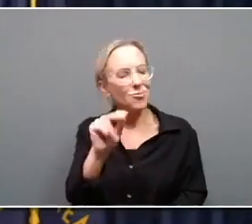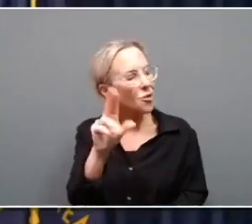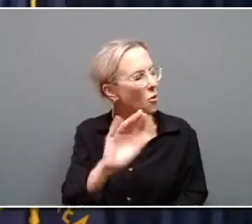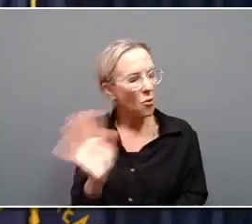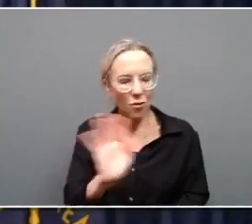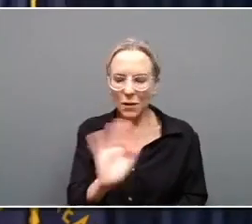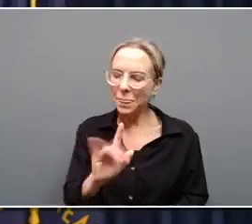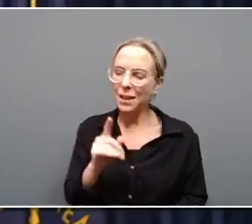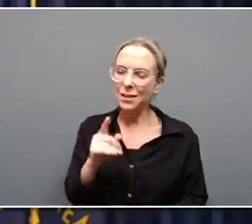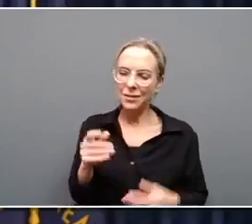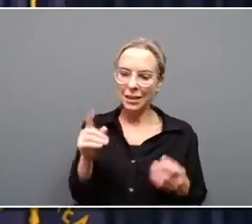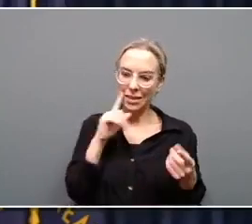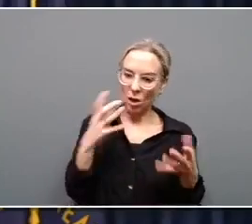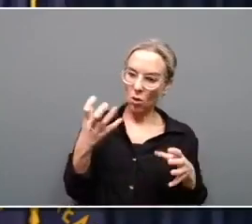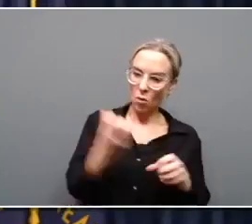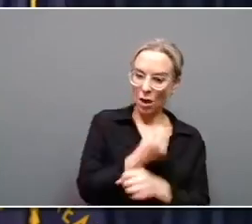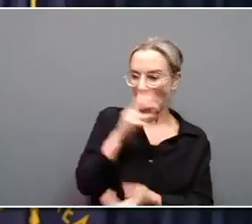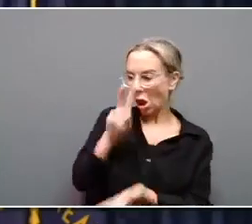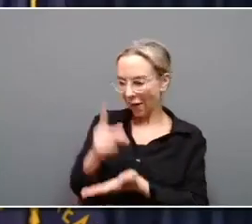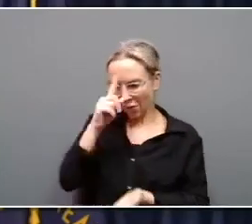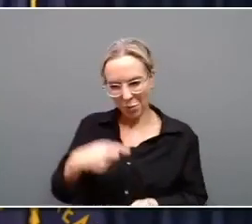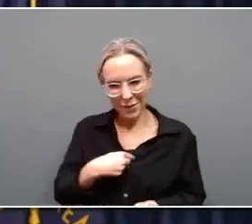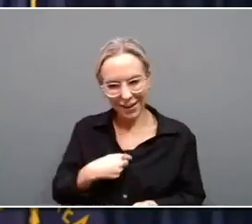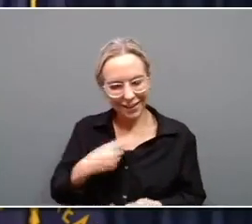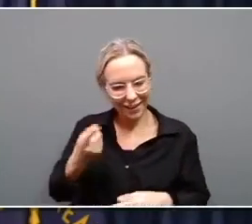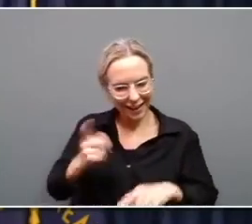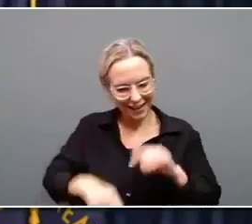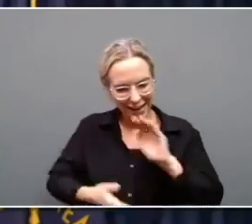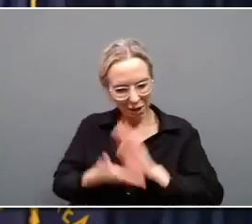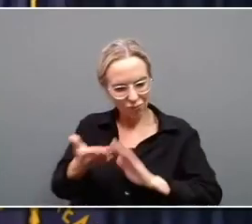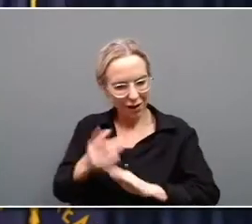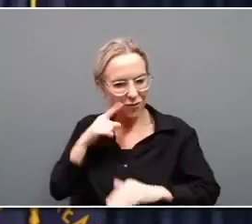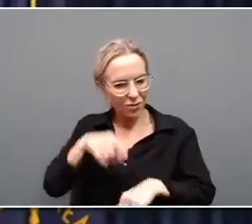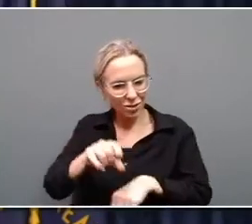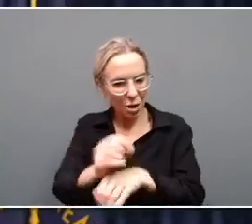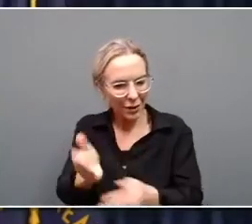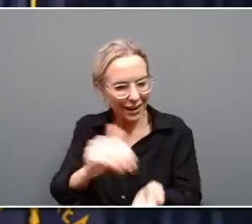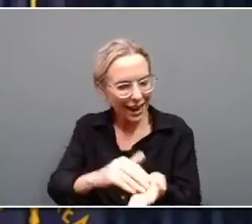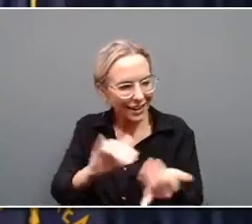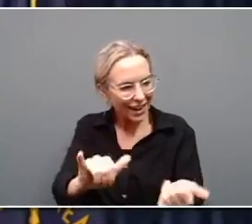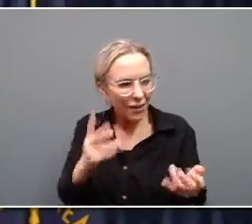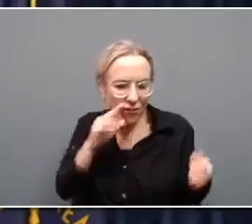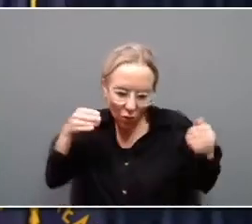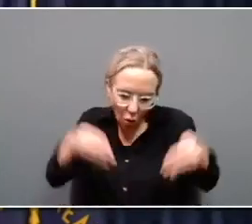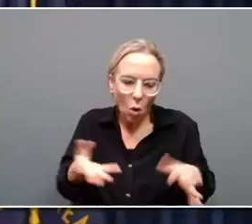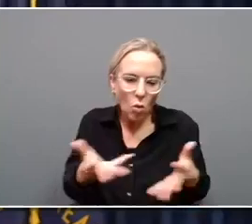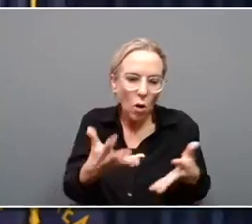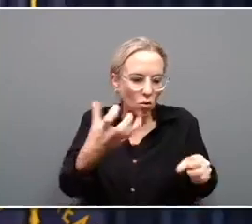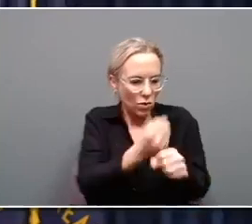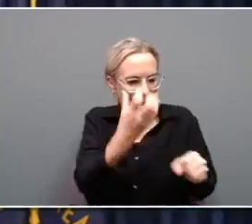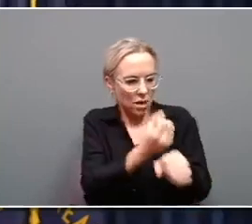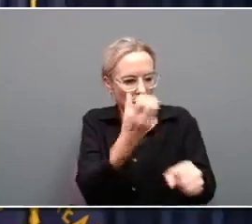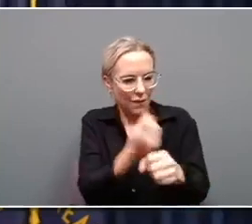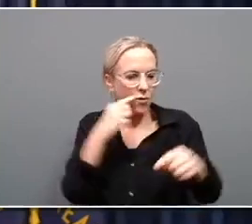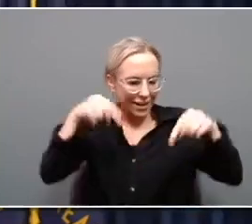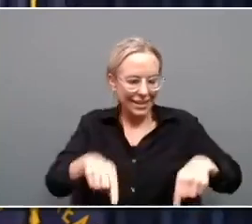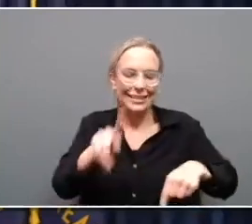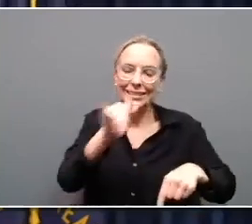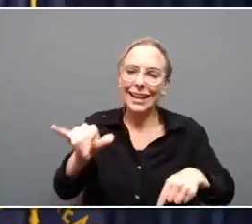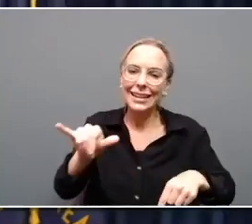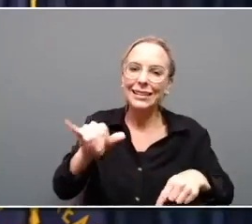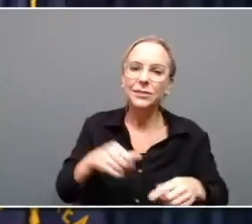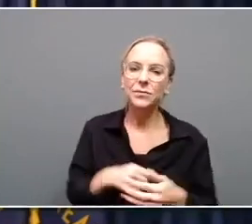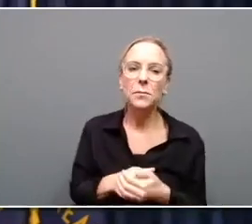a win or a loss for me. I can't run for this job again. We can just focus on what are wins for Kentucky.